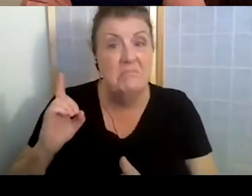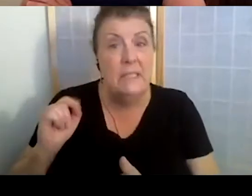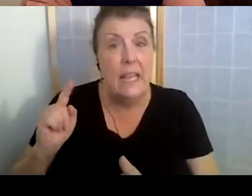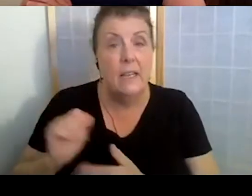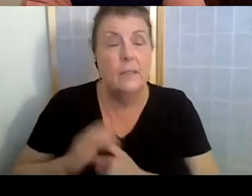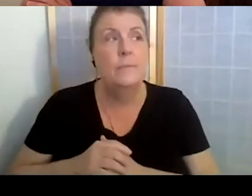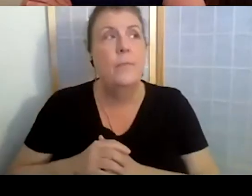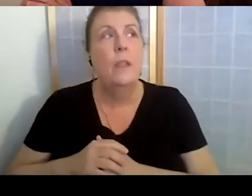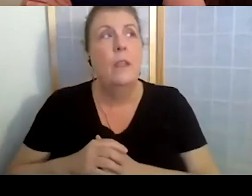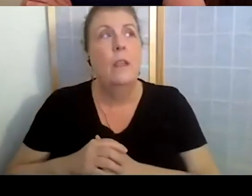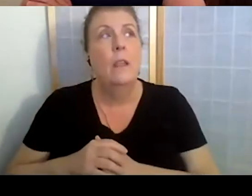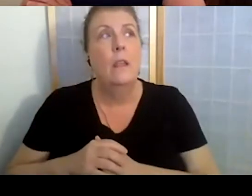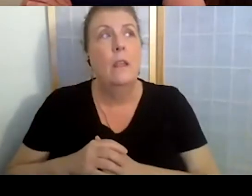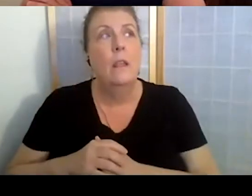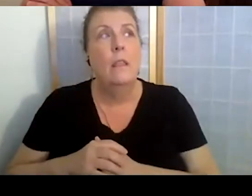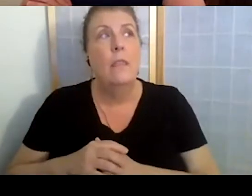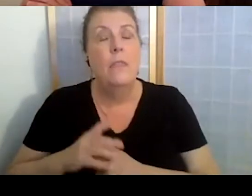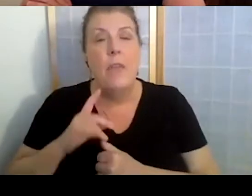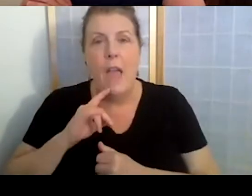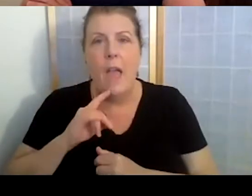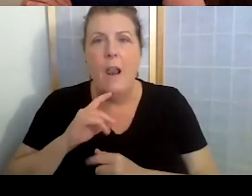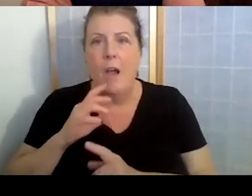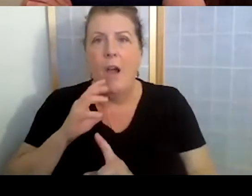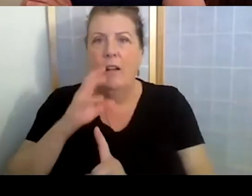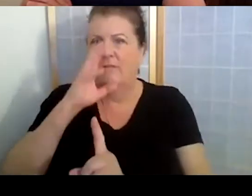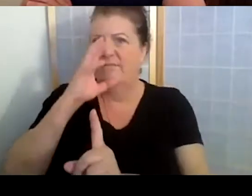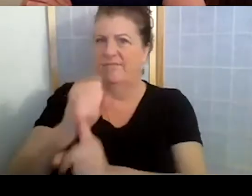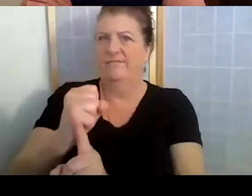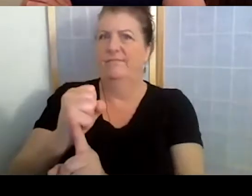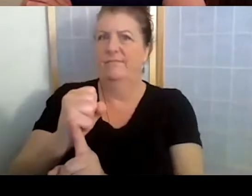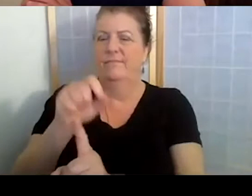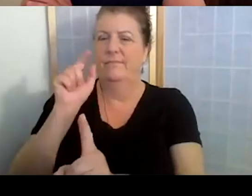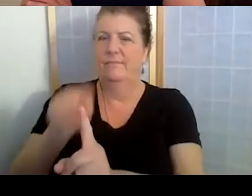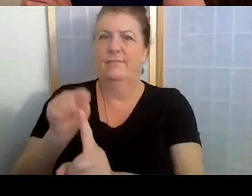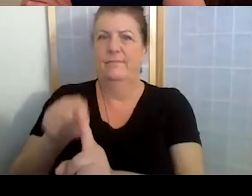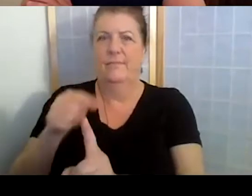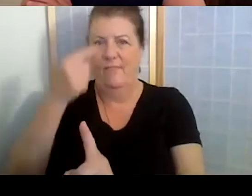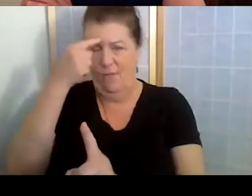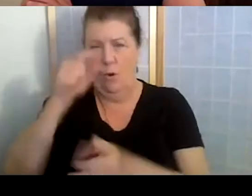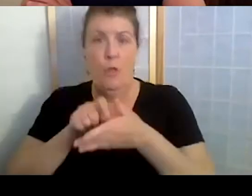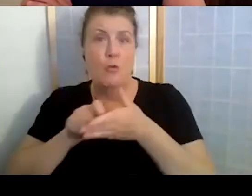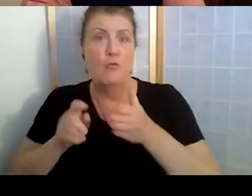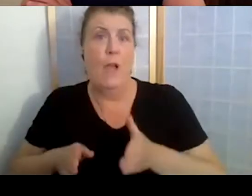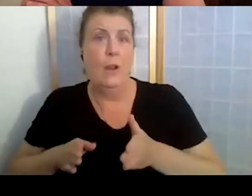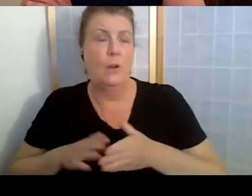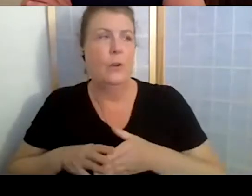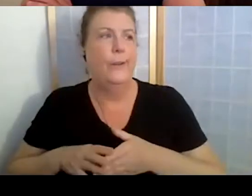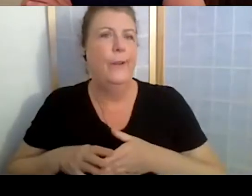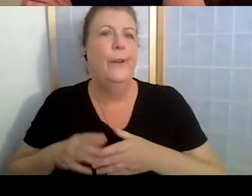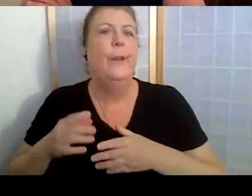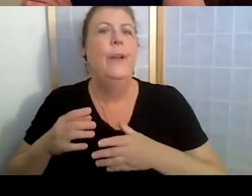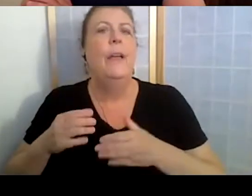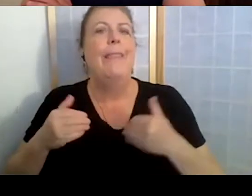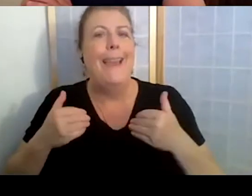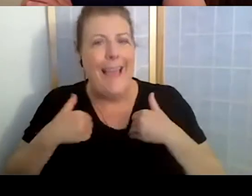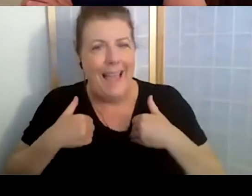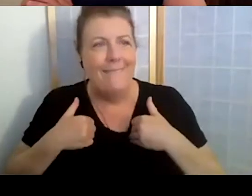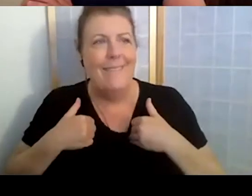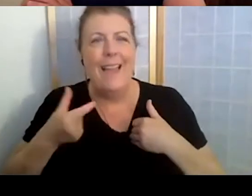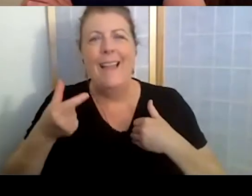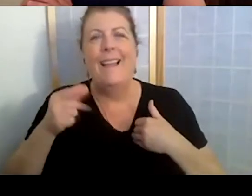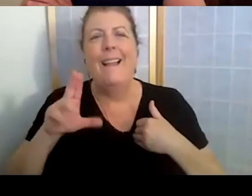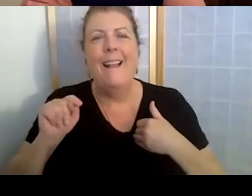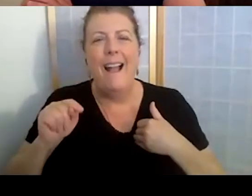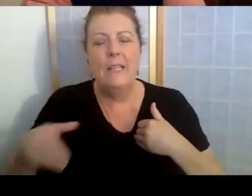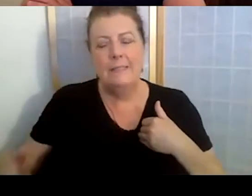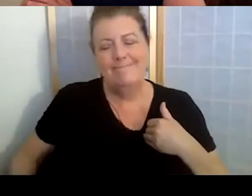that are alive for you, and sort of have that gut feeling that, you know, the prostitute with the gun had for Damon, like that just